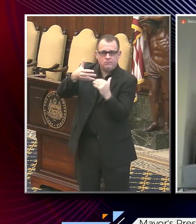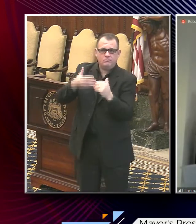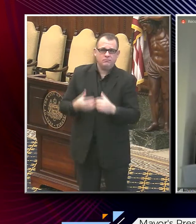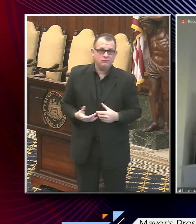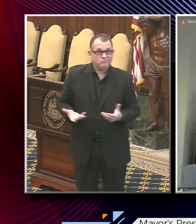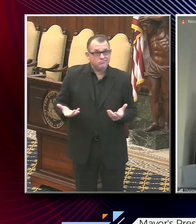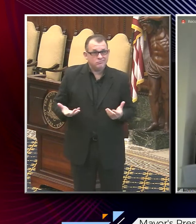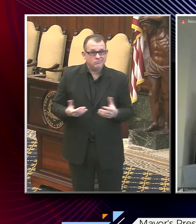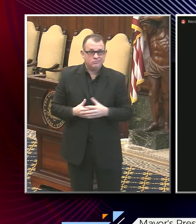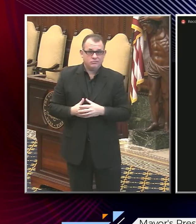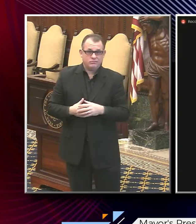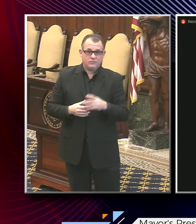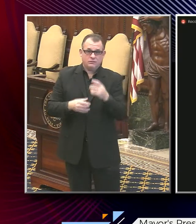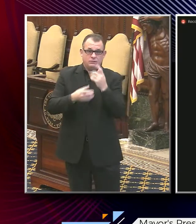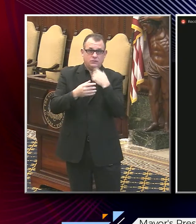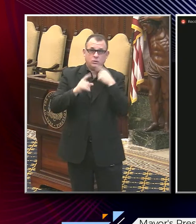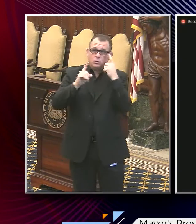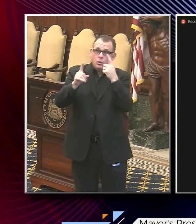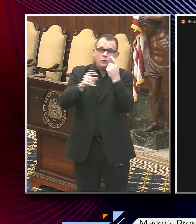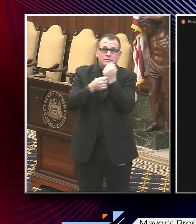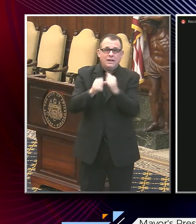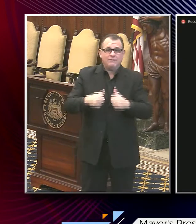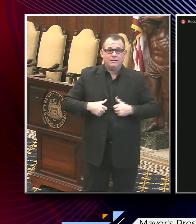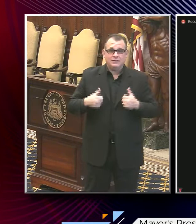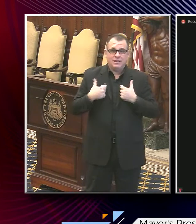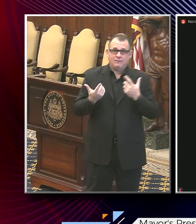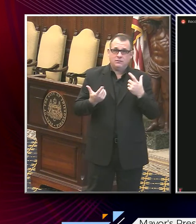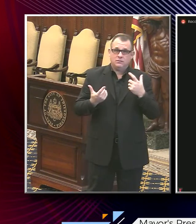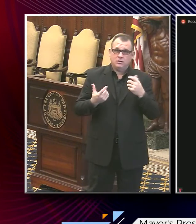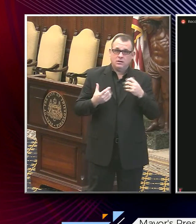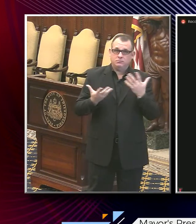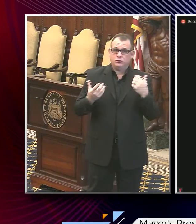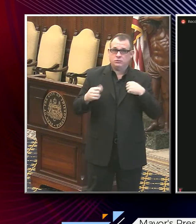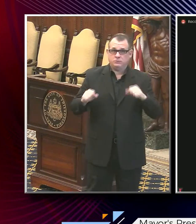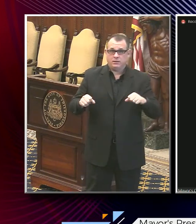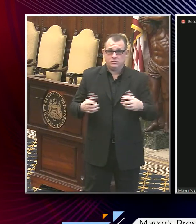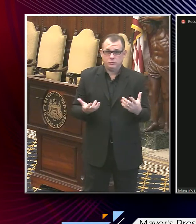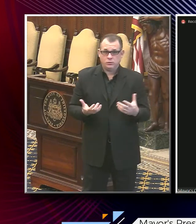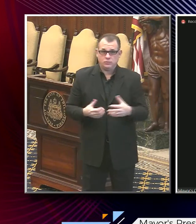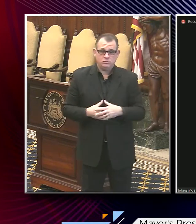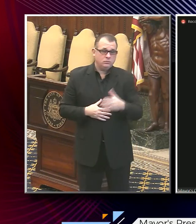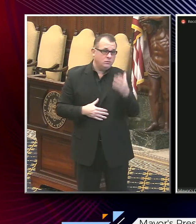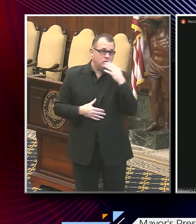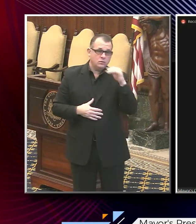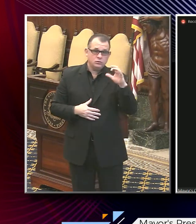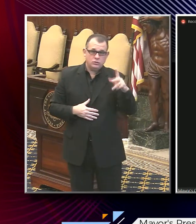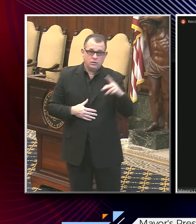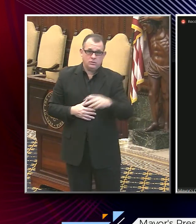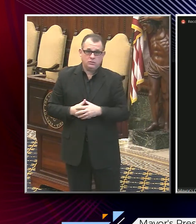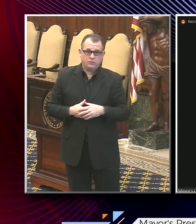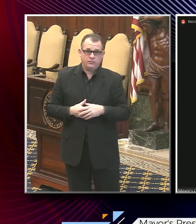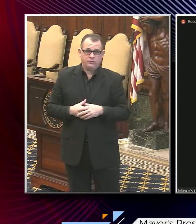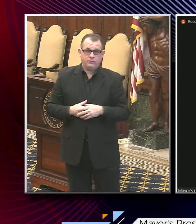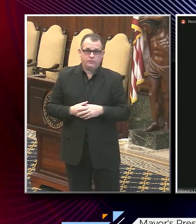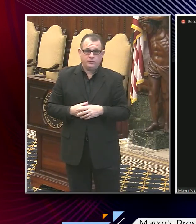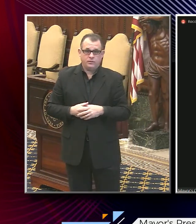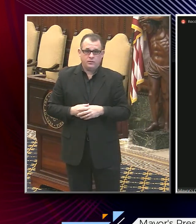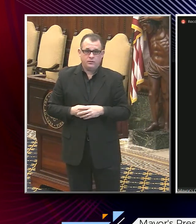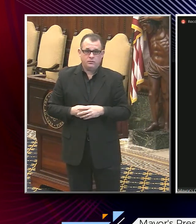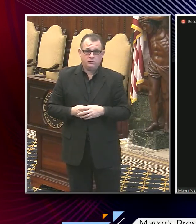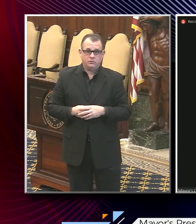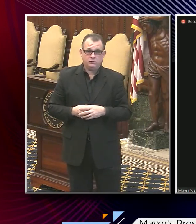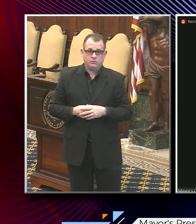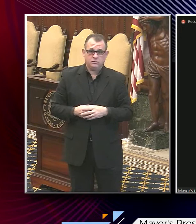as many lives as possible. Great, thank you. Thank you, Jack. Let's go now to David Murrell